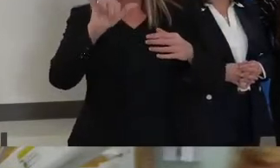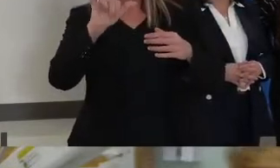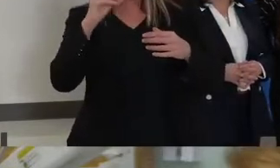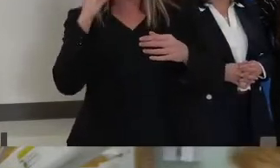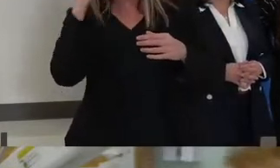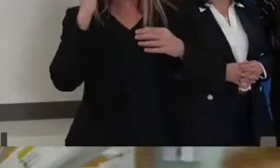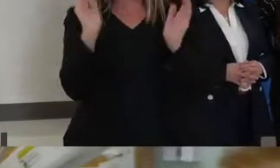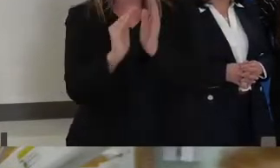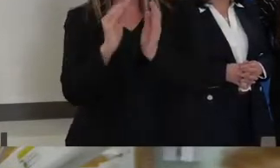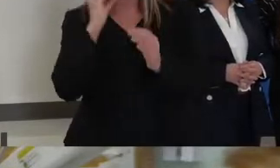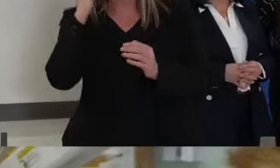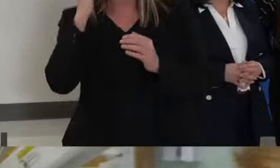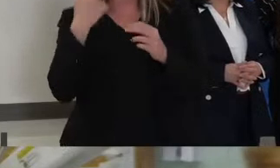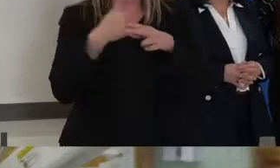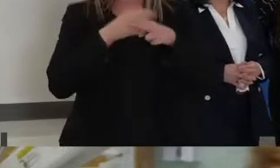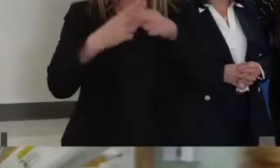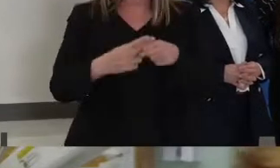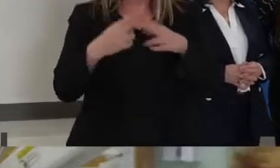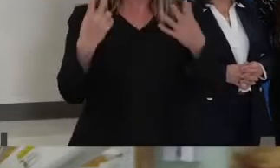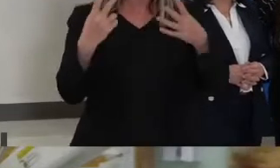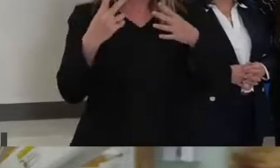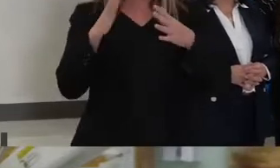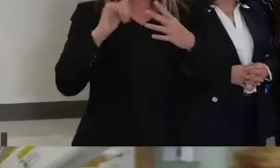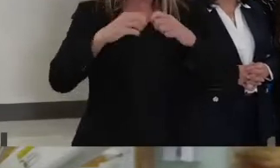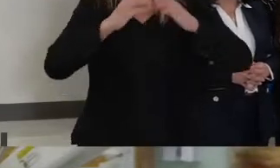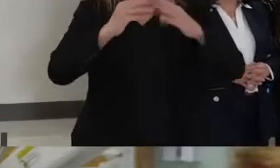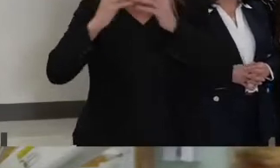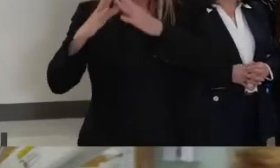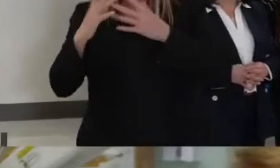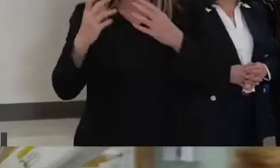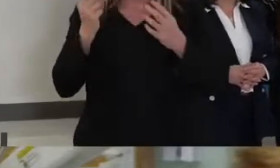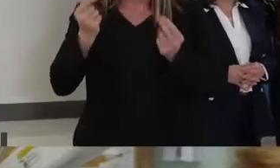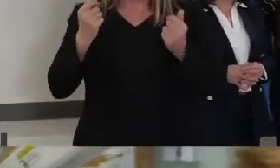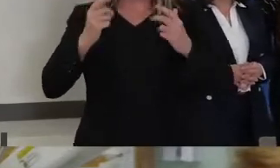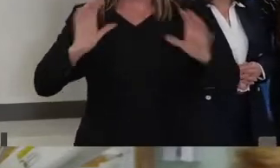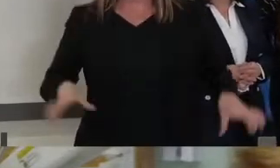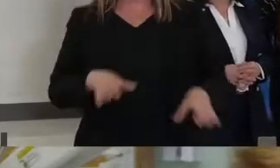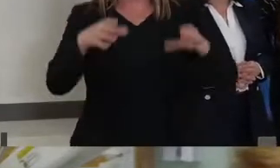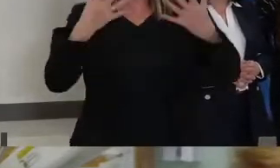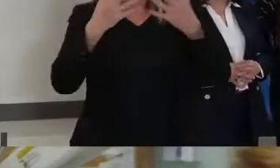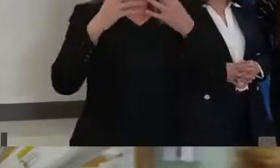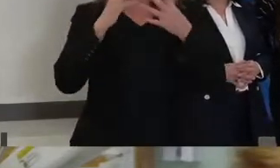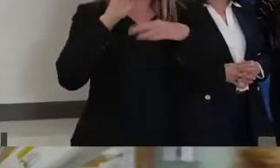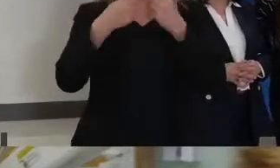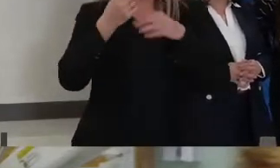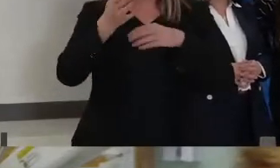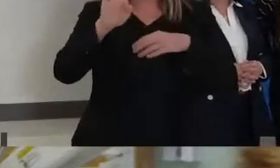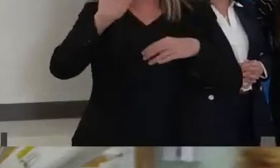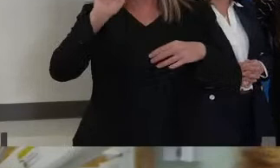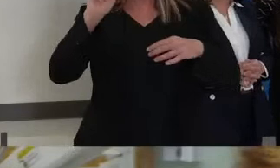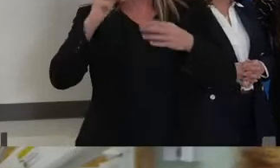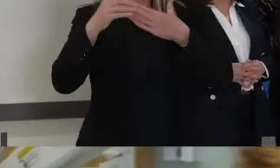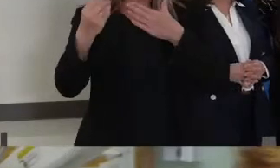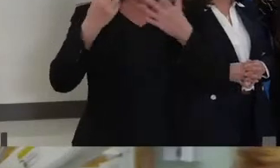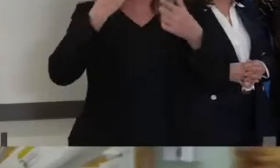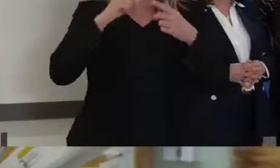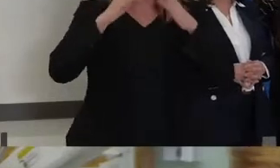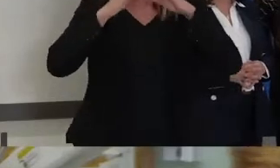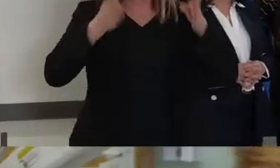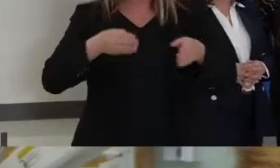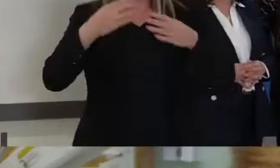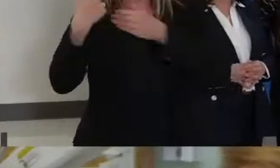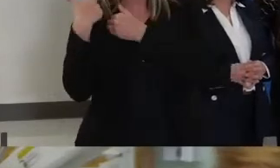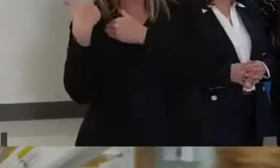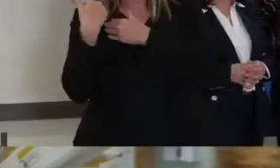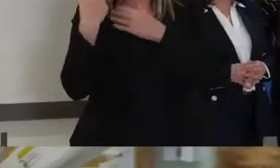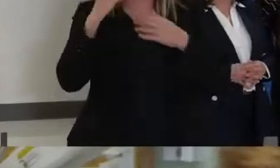refer to them, up so there's some immediate movement. We talked about the $1 billion we're providing under the Housing Accountability Framework and the new